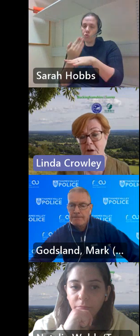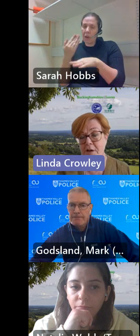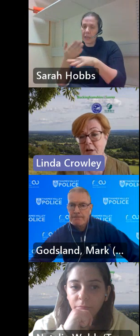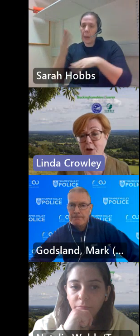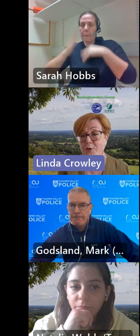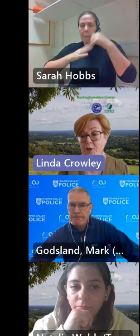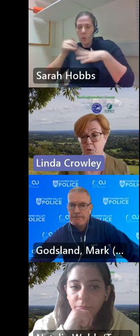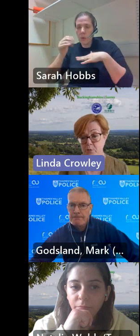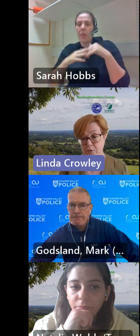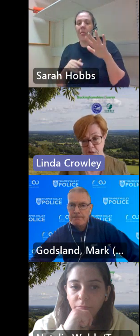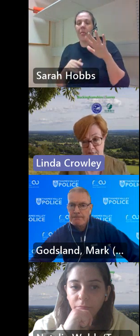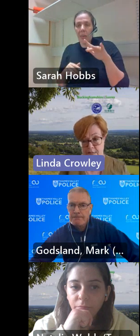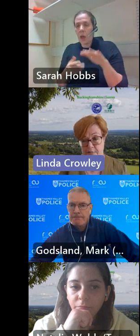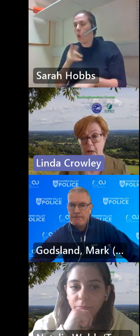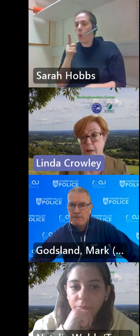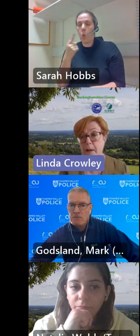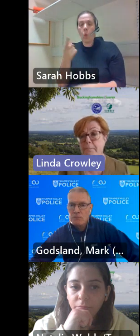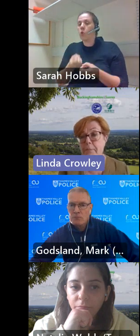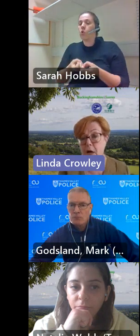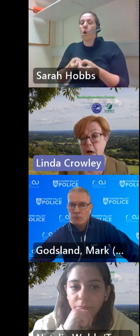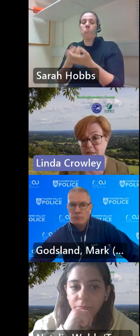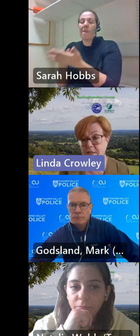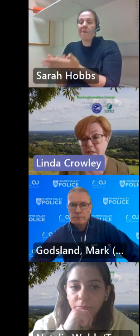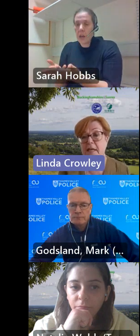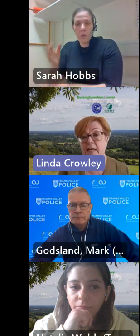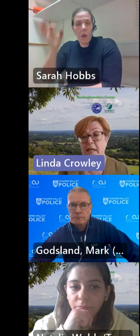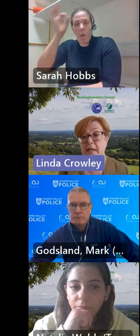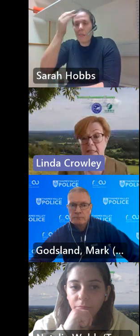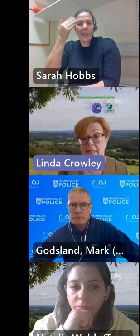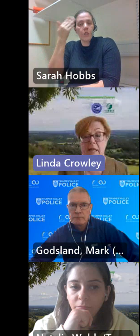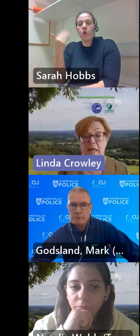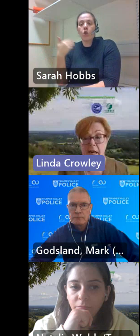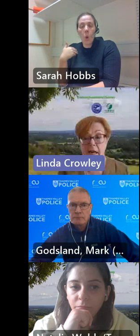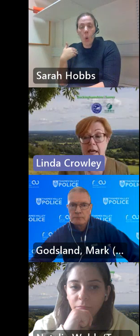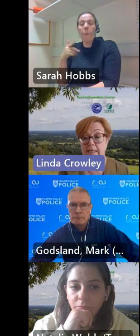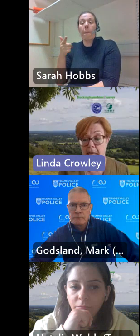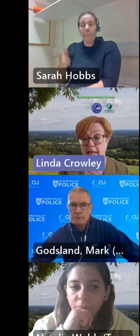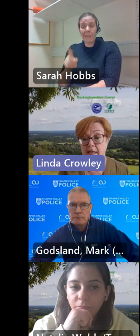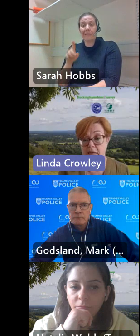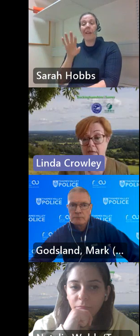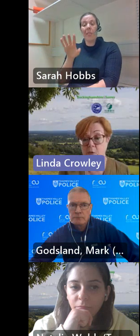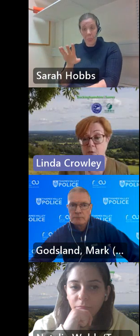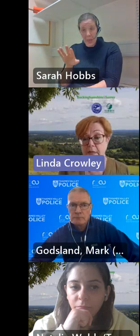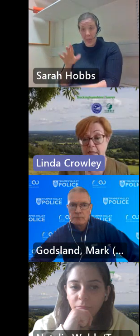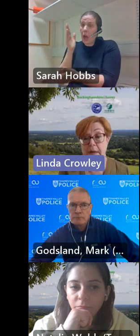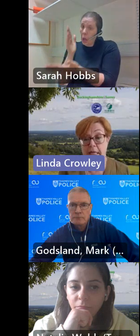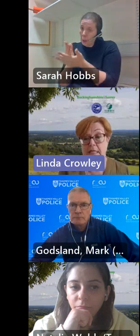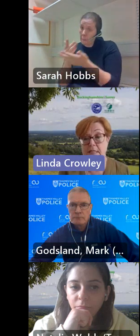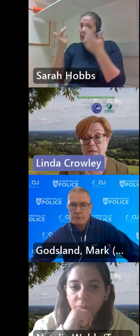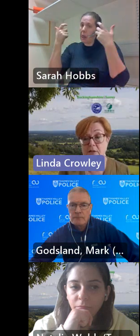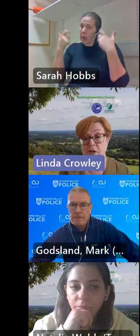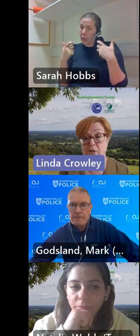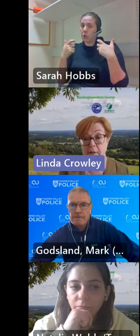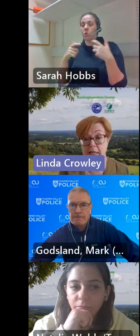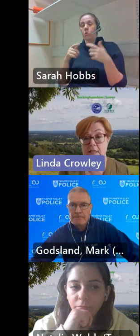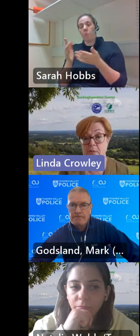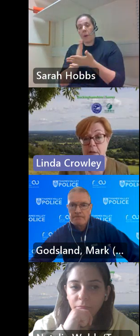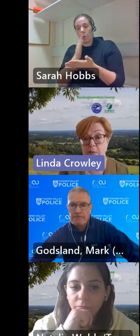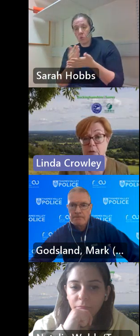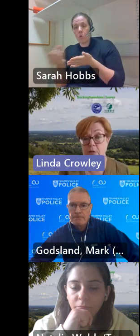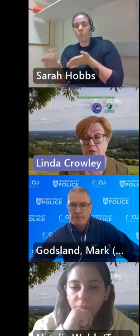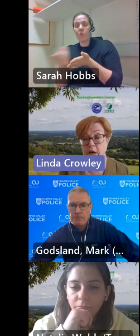I know there are, who don't provide it. But it is there exactly for this menace. You know,